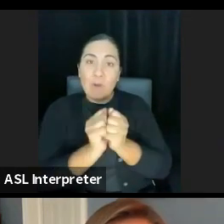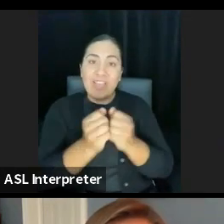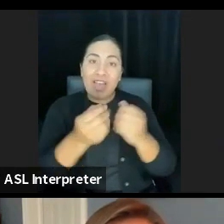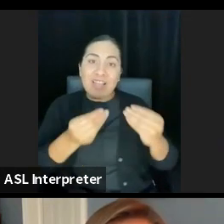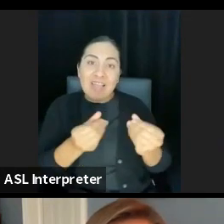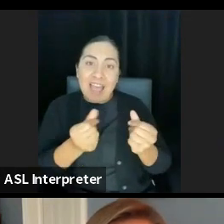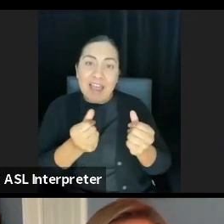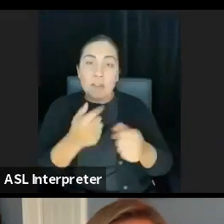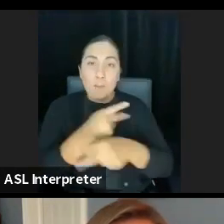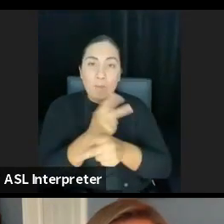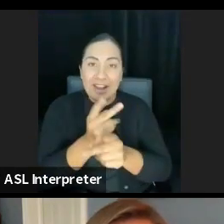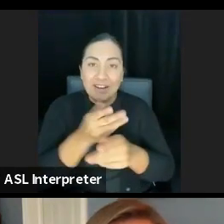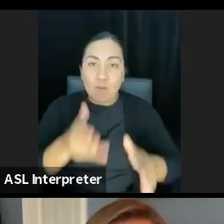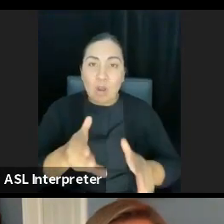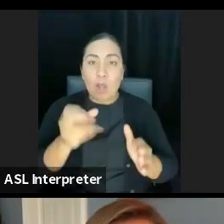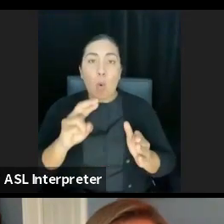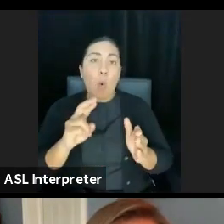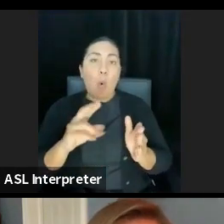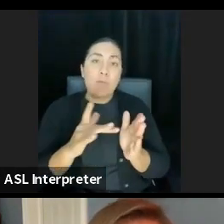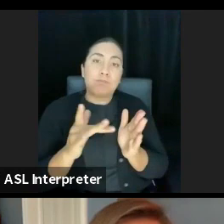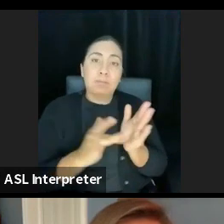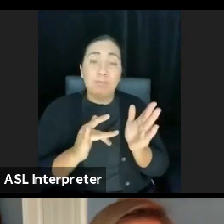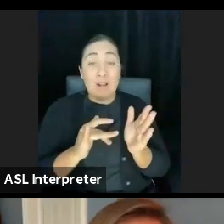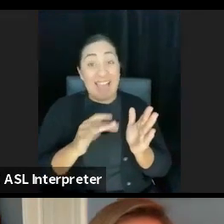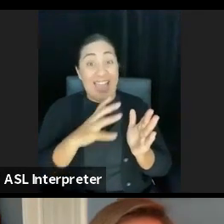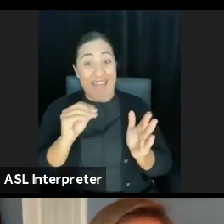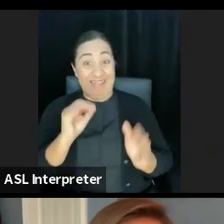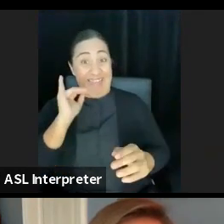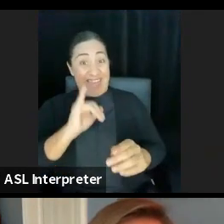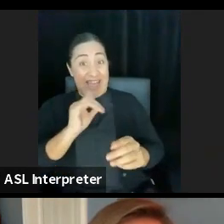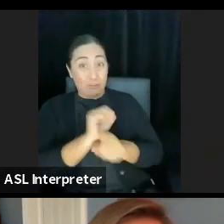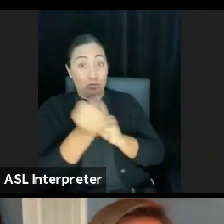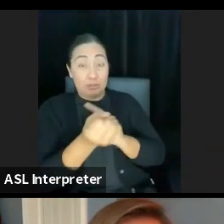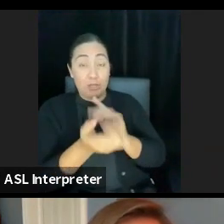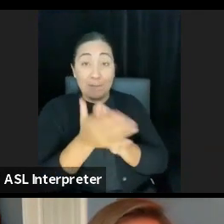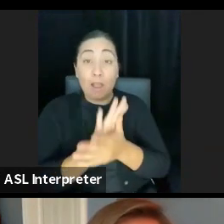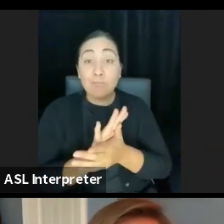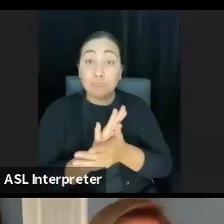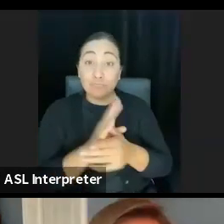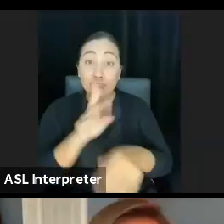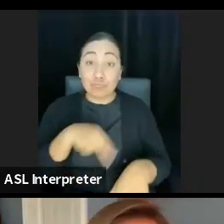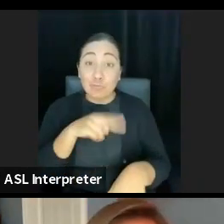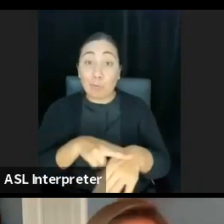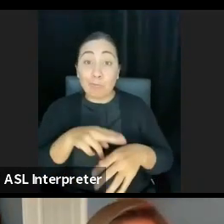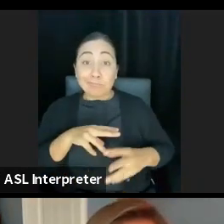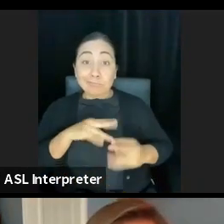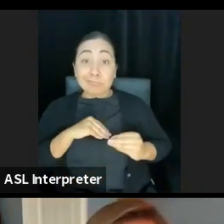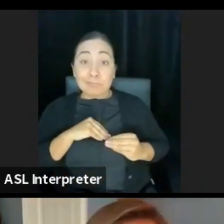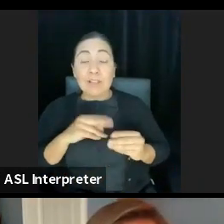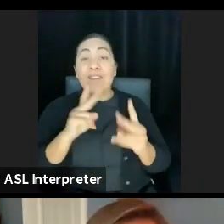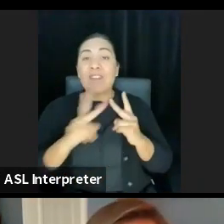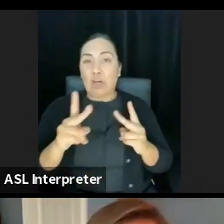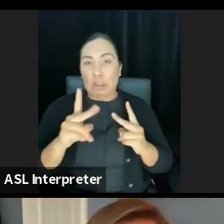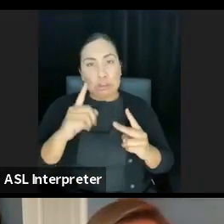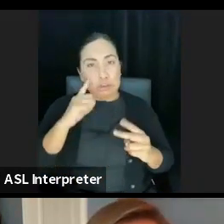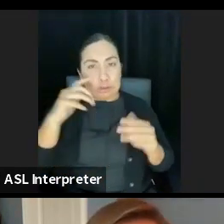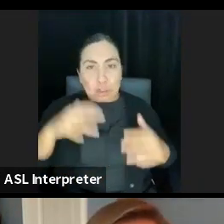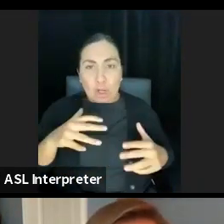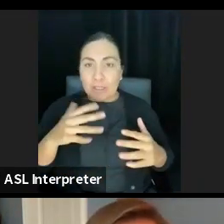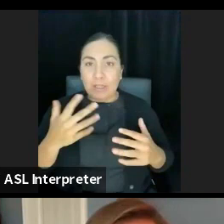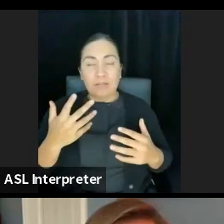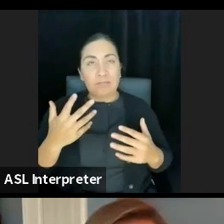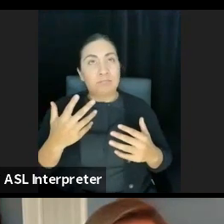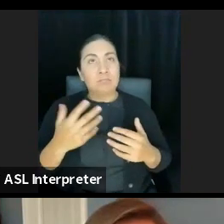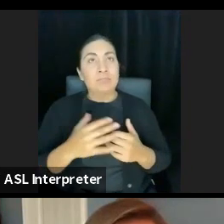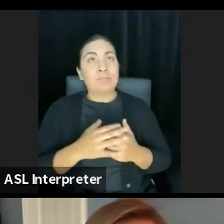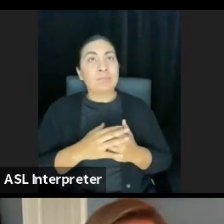way, and that is being normalized is just really shocking and unfortunate to me.